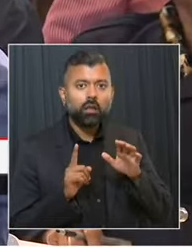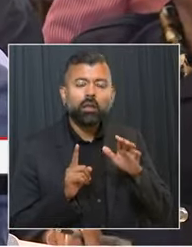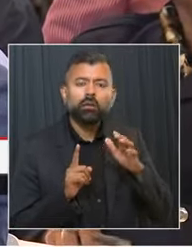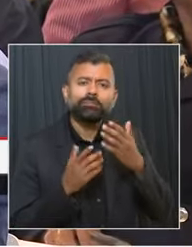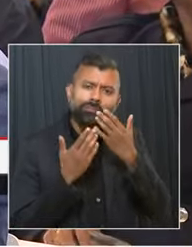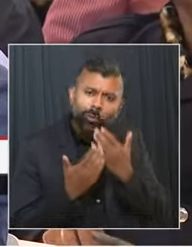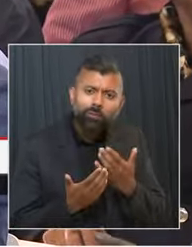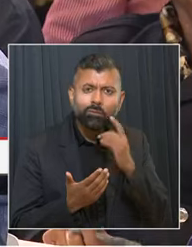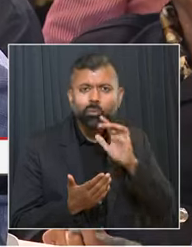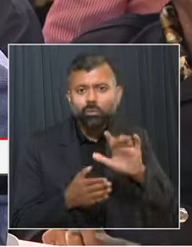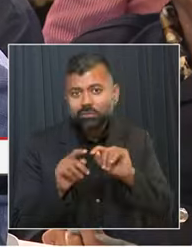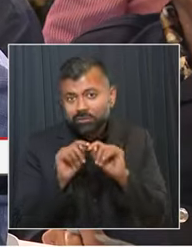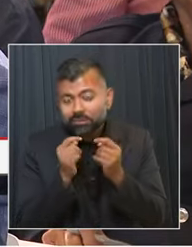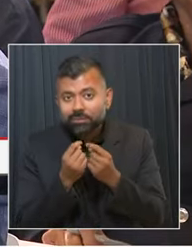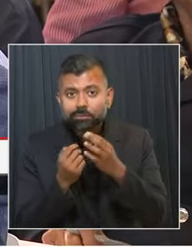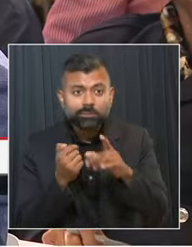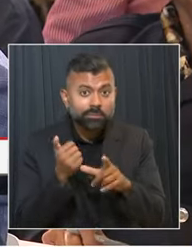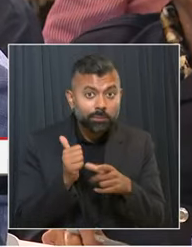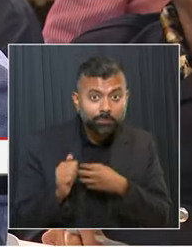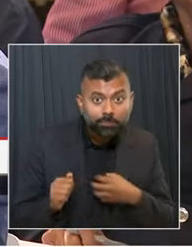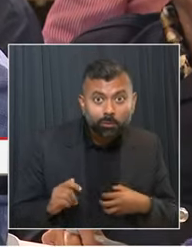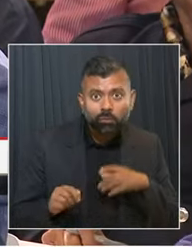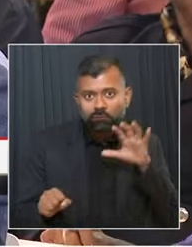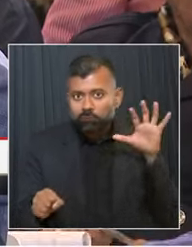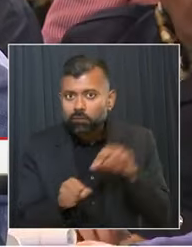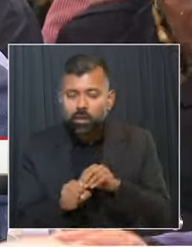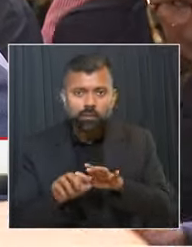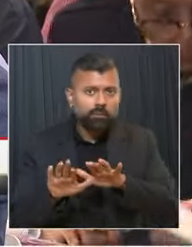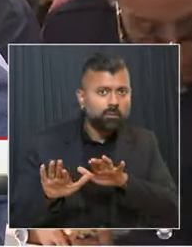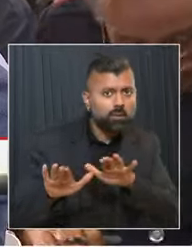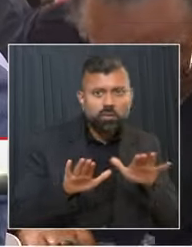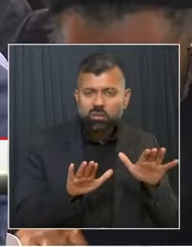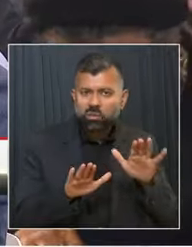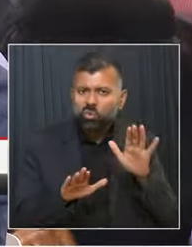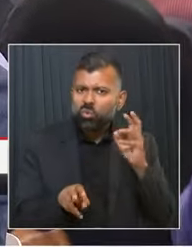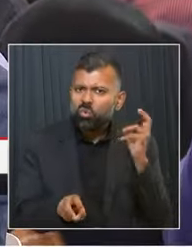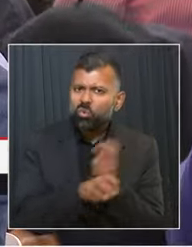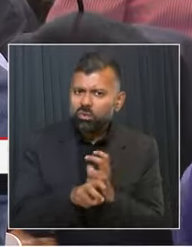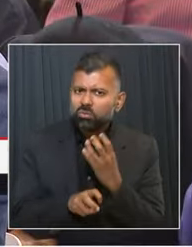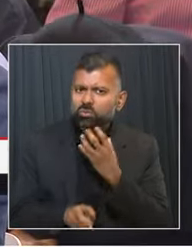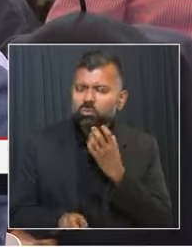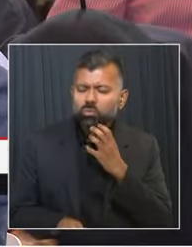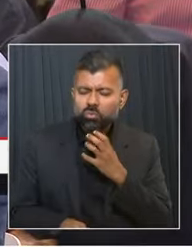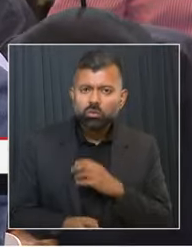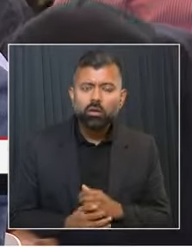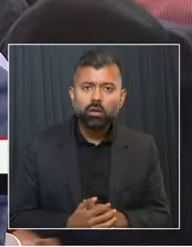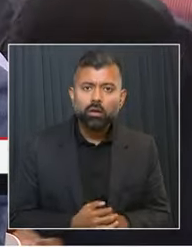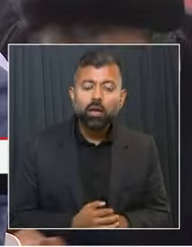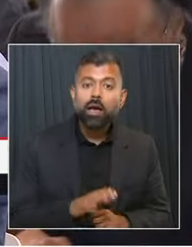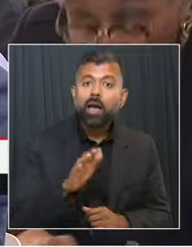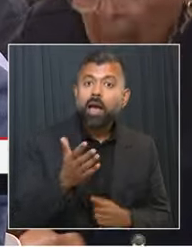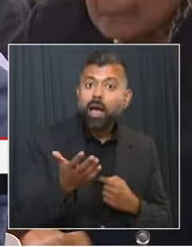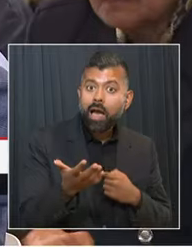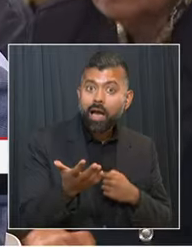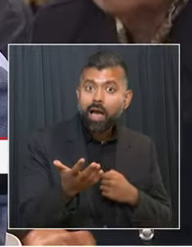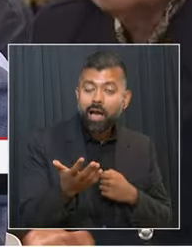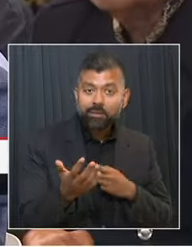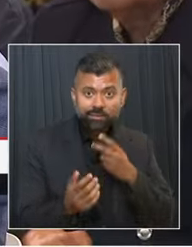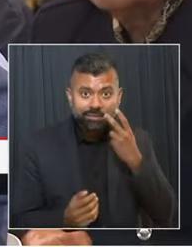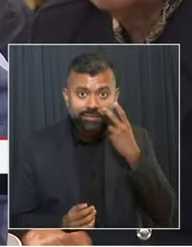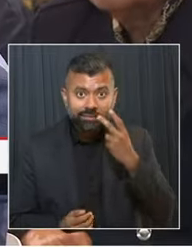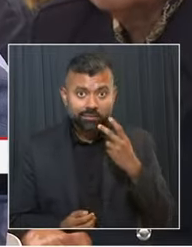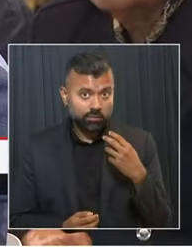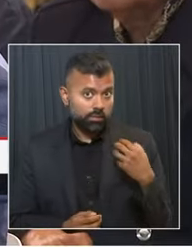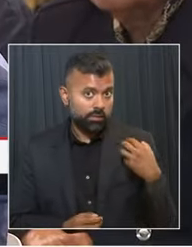tough choices that you all had to make to get us to this point today. I also want to acknowledge the absence of Chairman Mendelson. I know a lot of folks are wondering, but he had